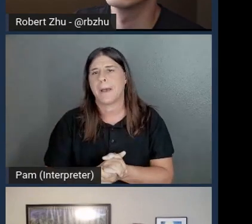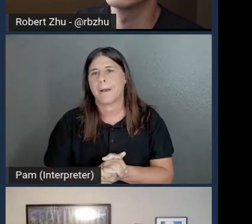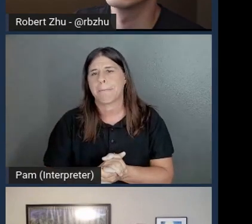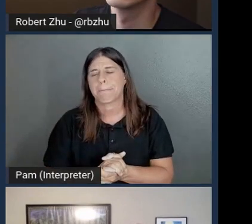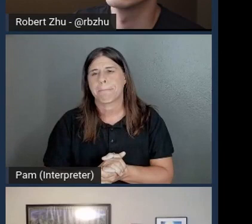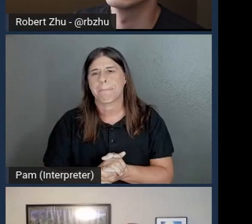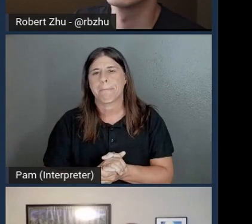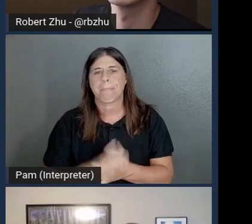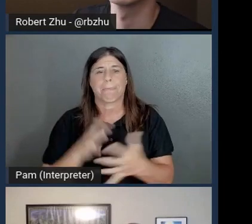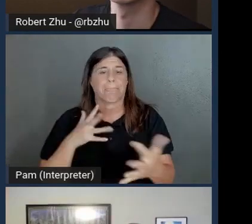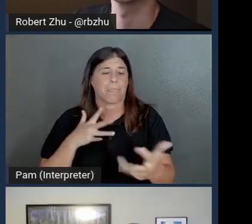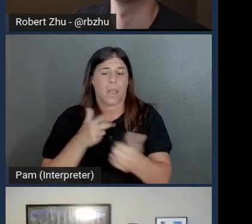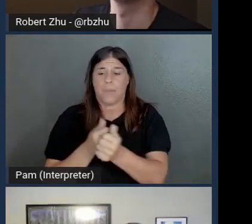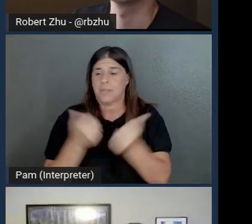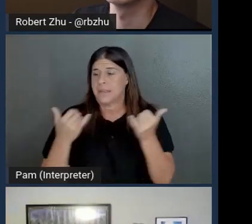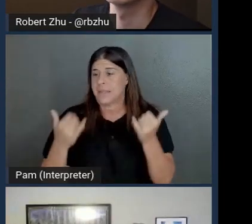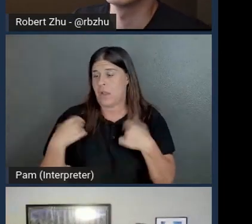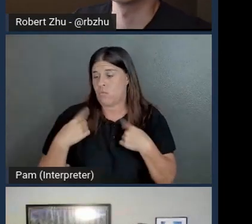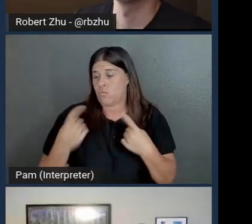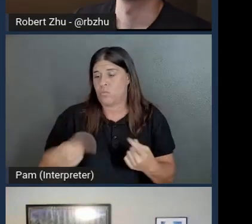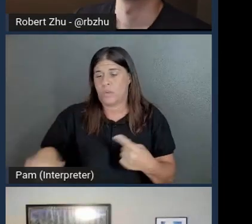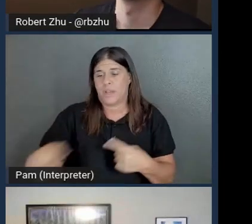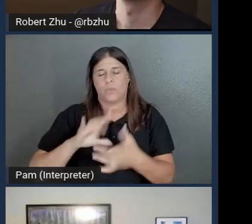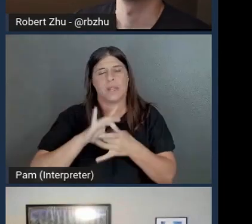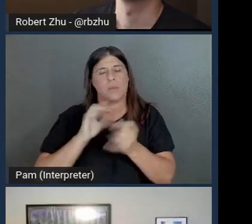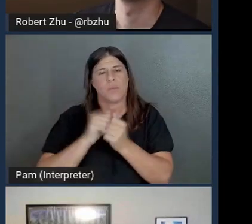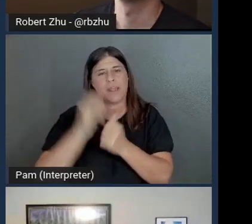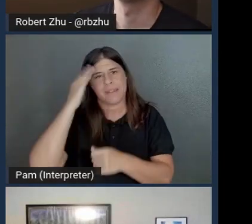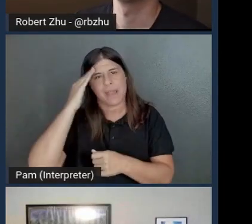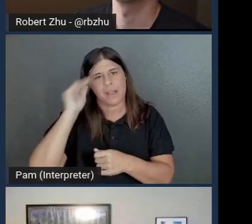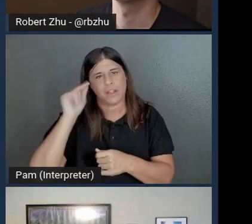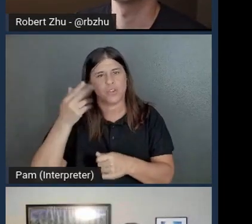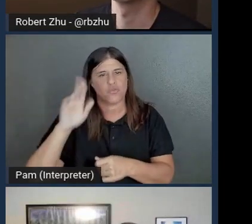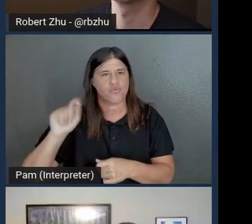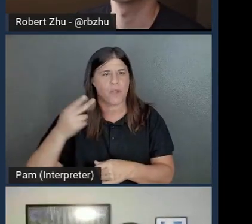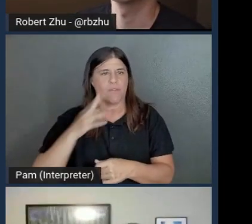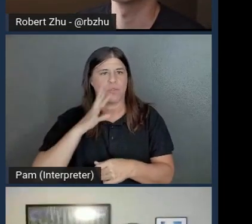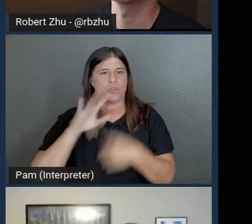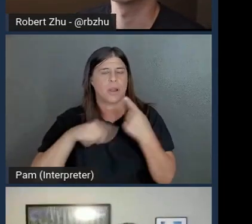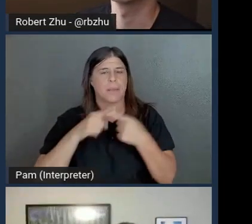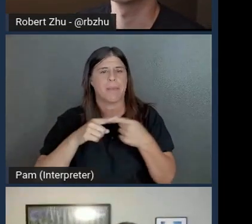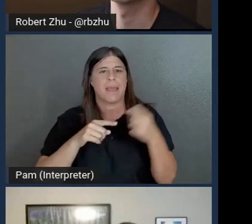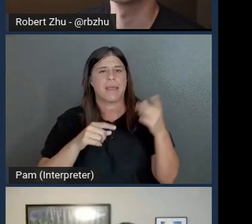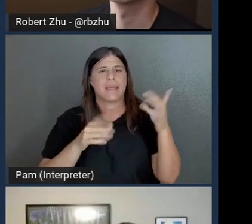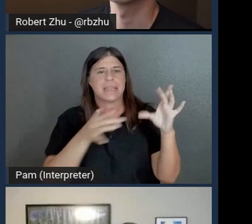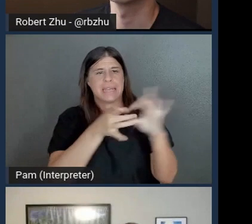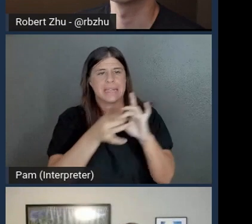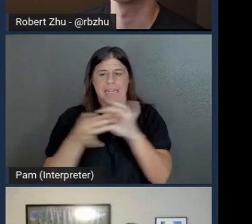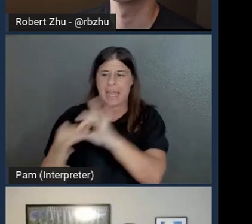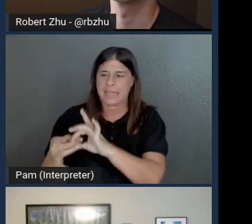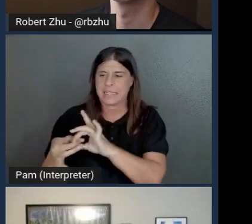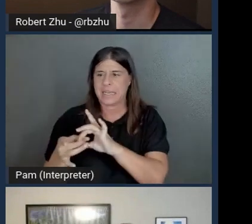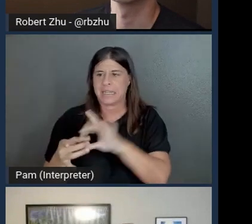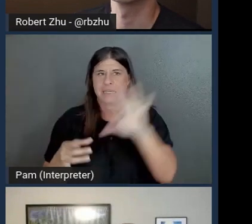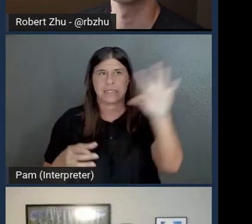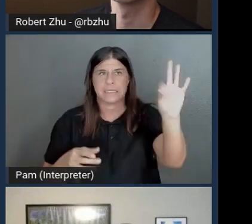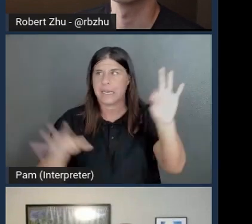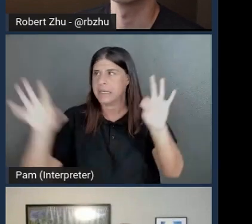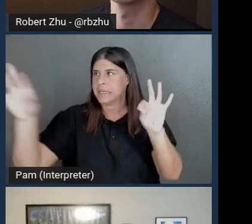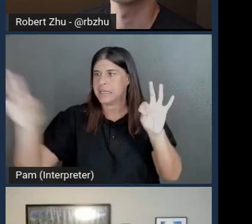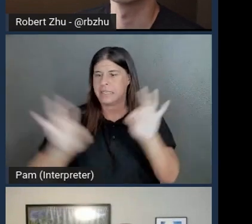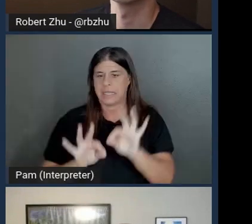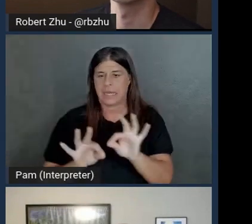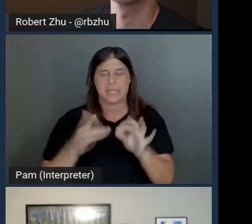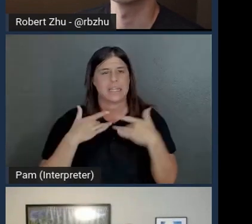Up to now, we kind of, especially with knowledge graphs we're talking about here, connecting entities together or stitching entities together in ways that you're not